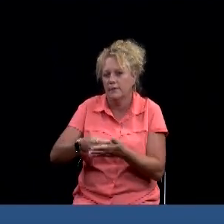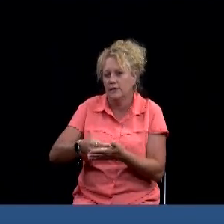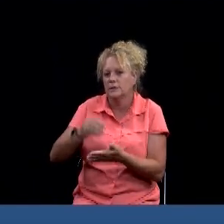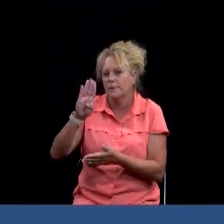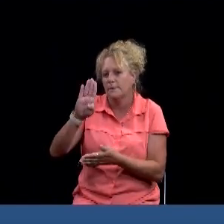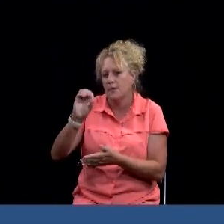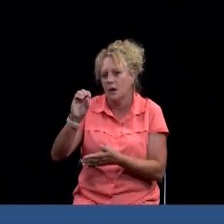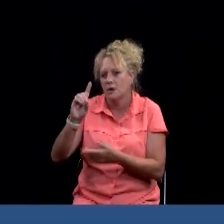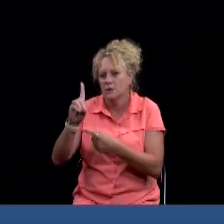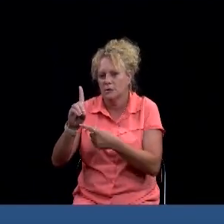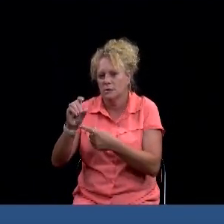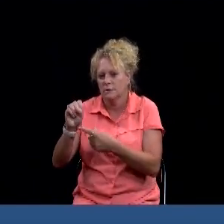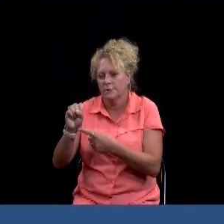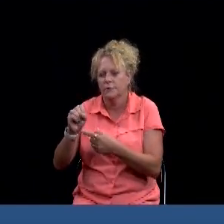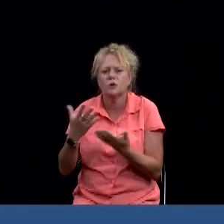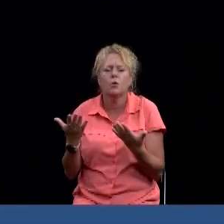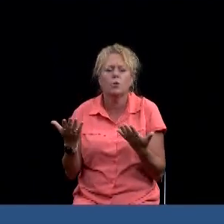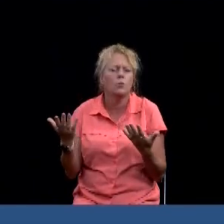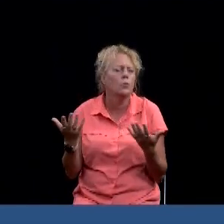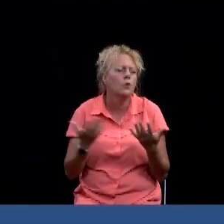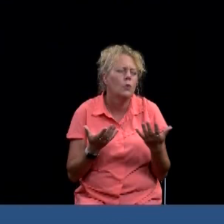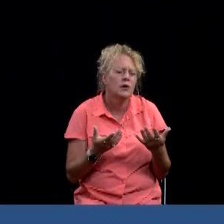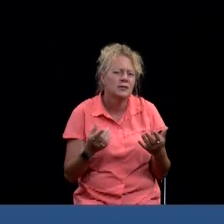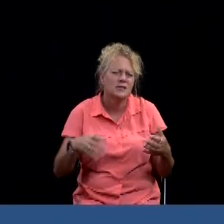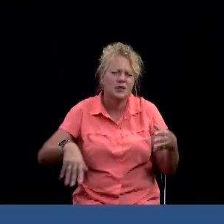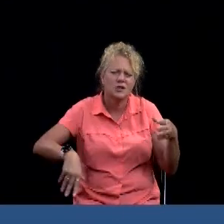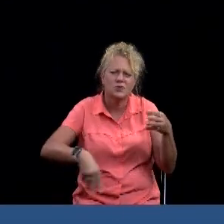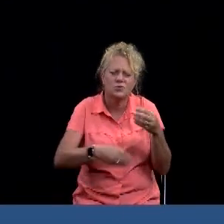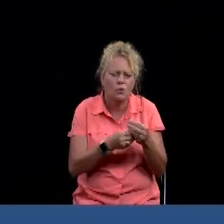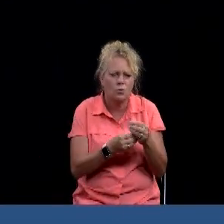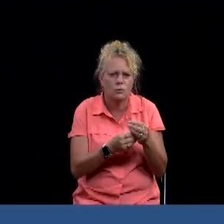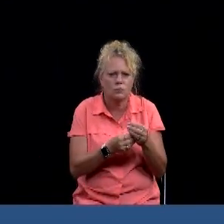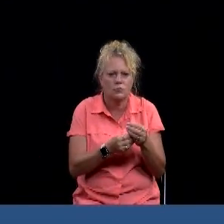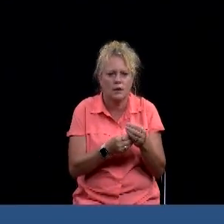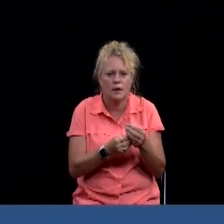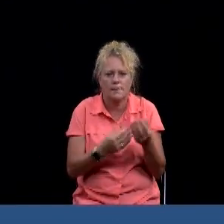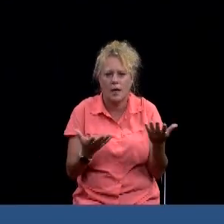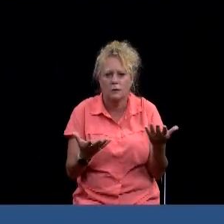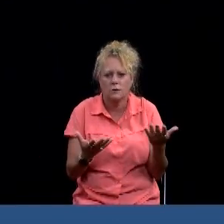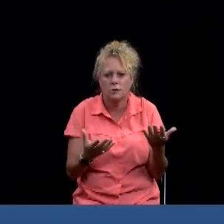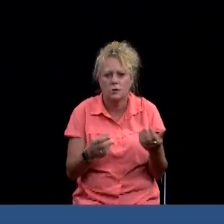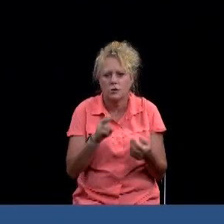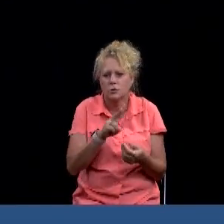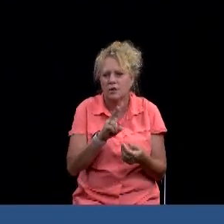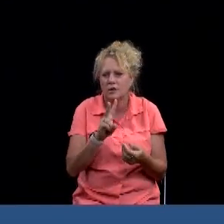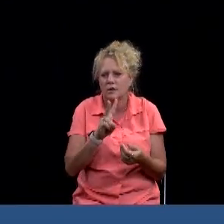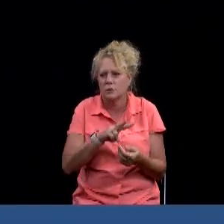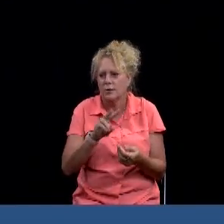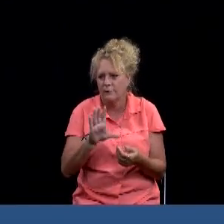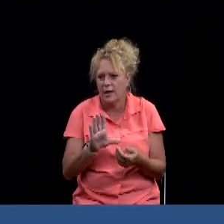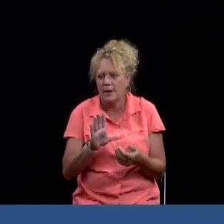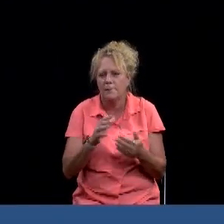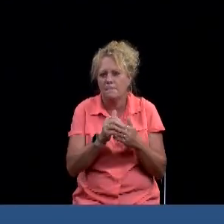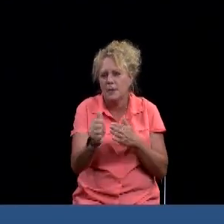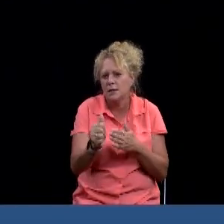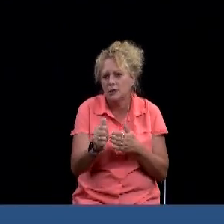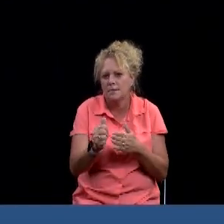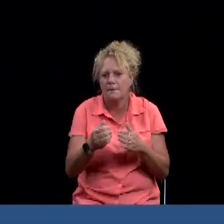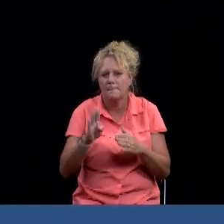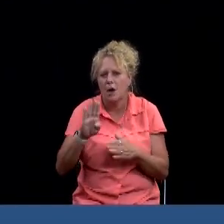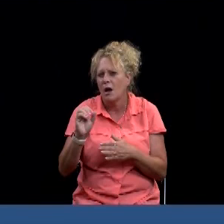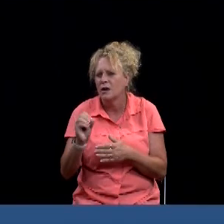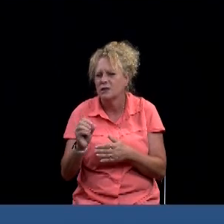Because so we're issuing about 25 million of bonds here. You said cities giving you another 15, I guess, to help facilitate